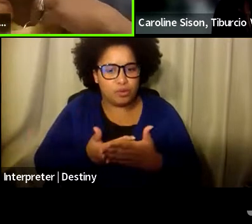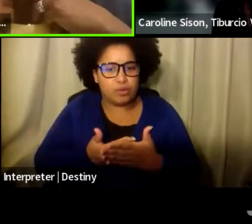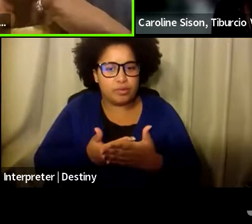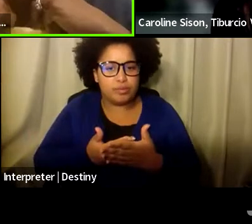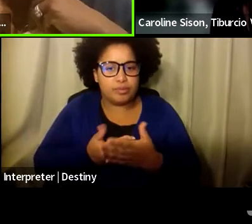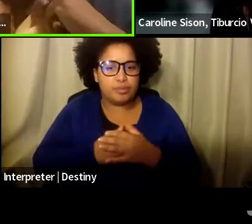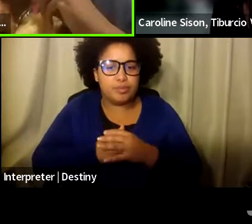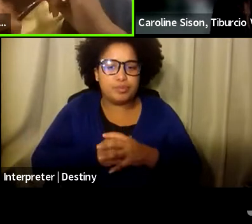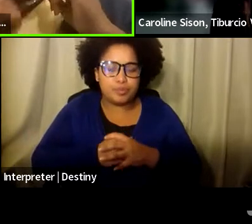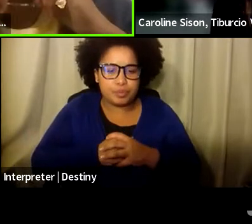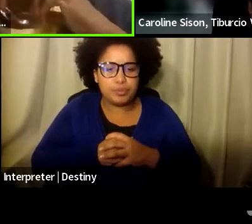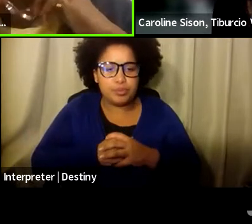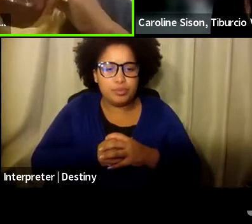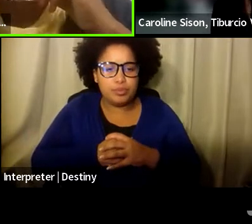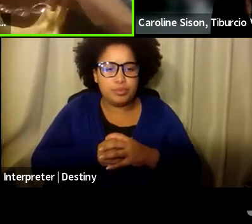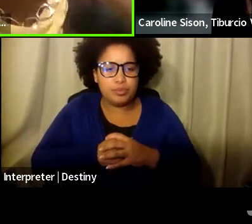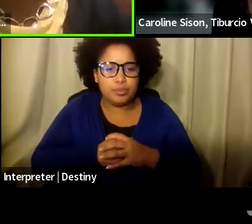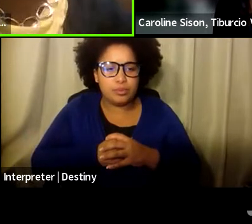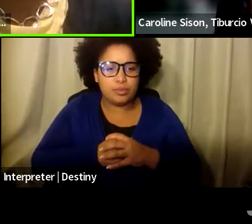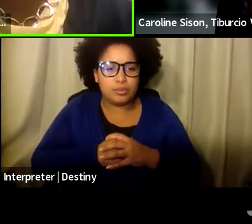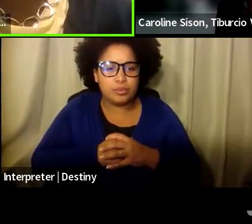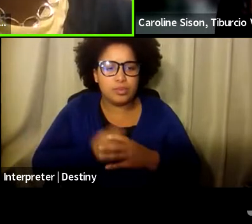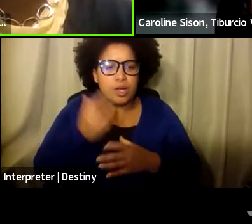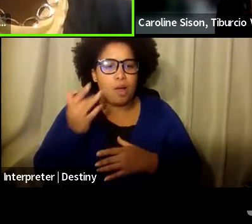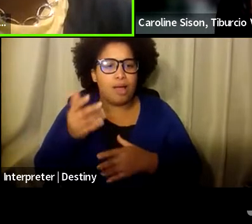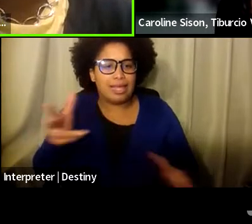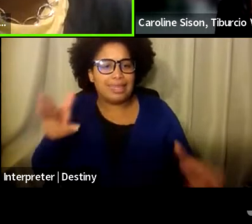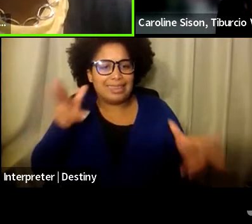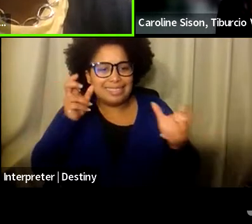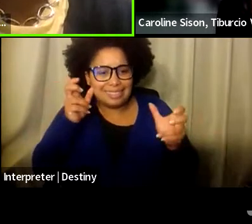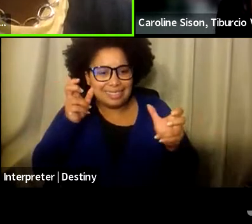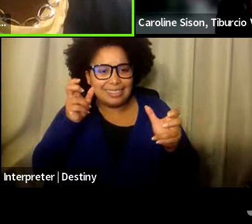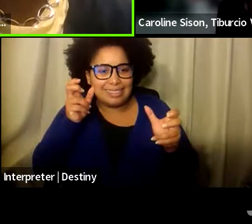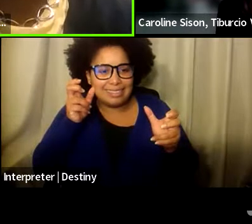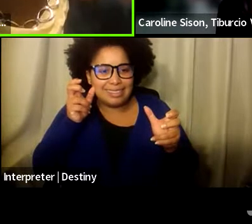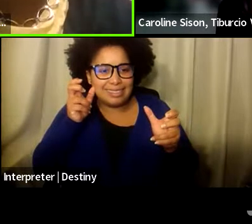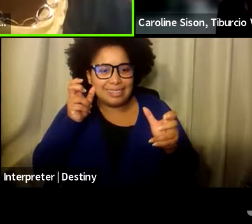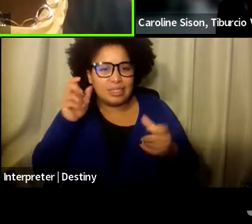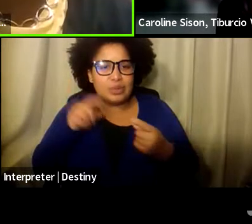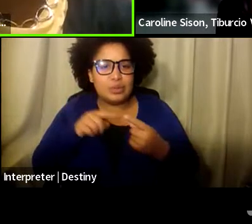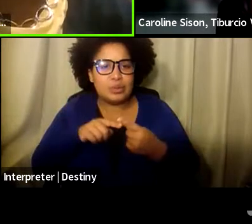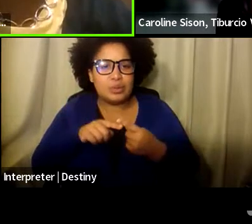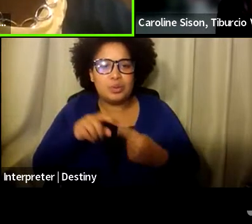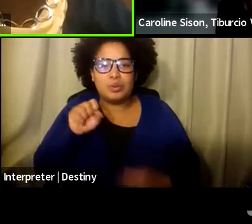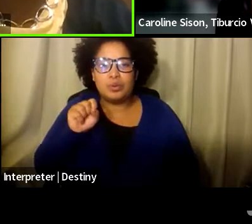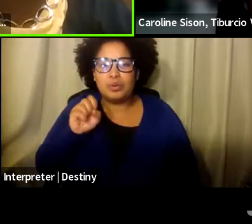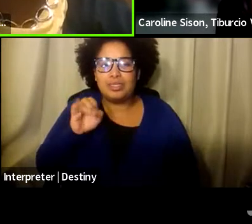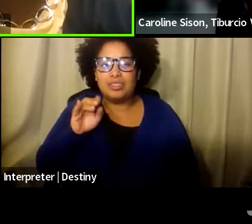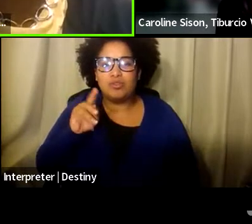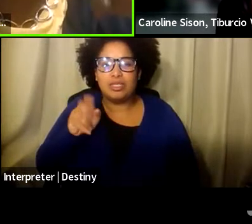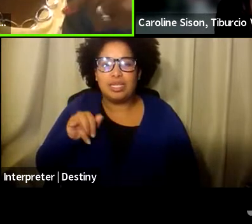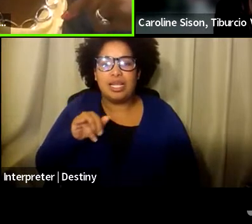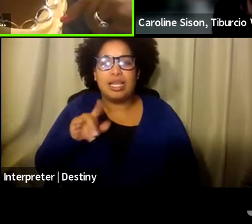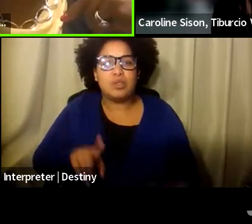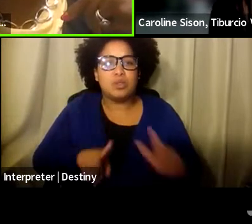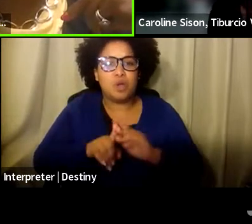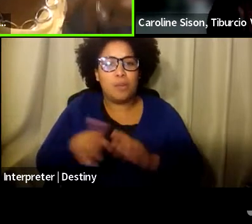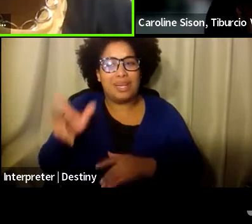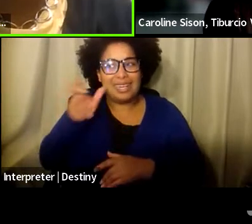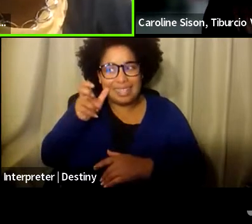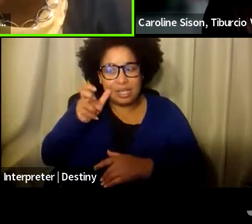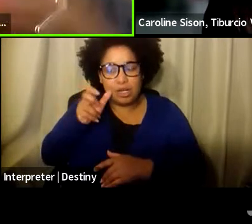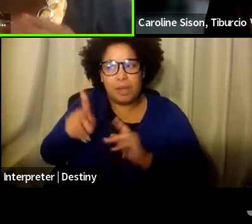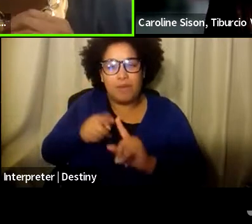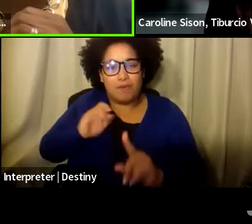concerned, because not only do they listen to Serenity House, they come out and they listen to the voices of our